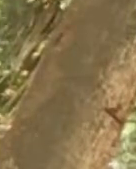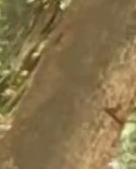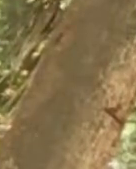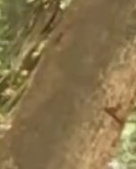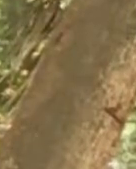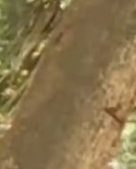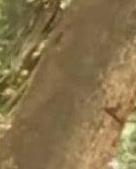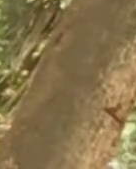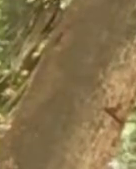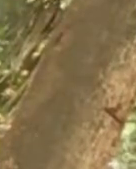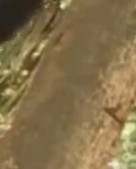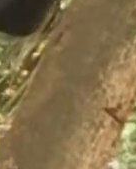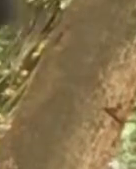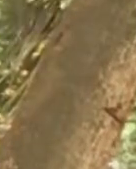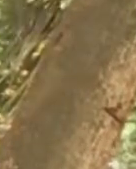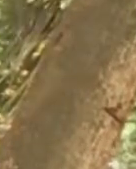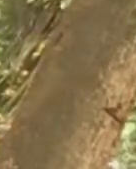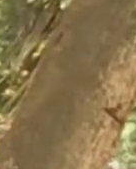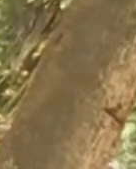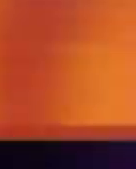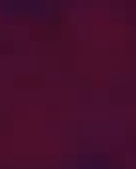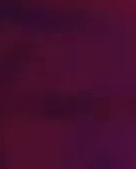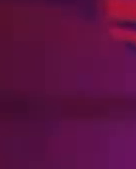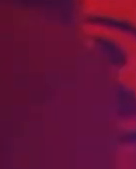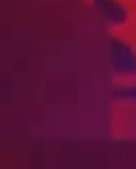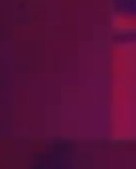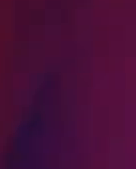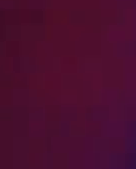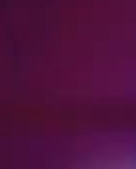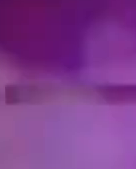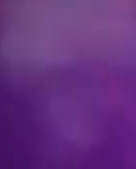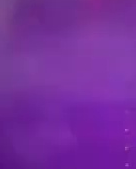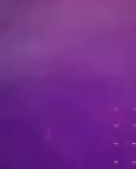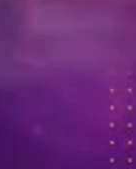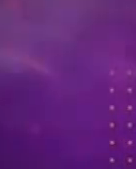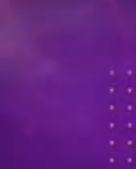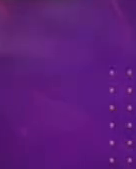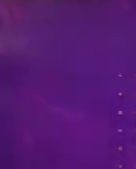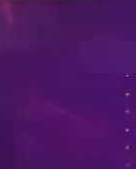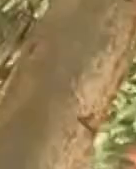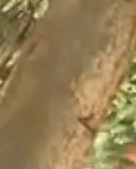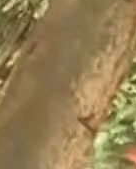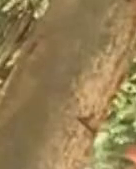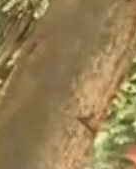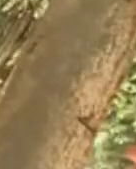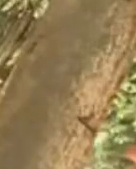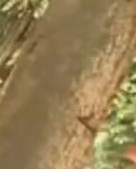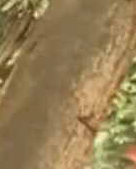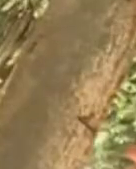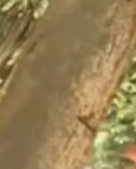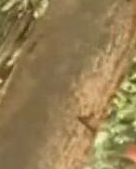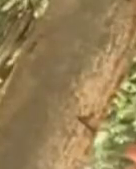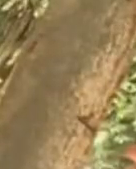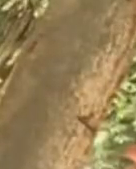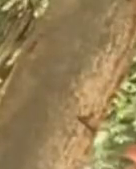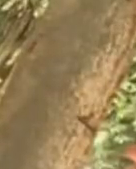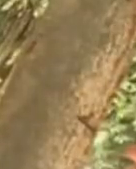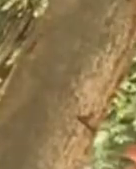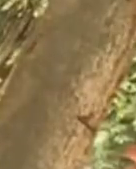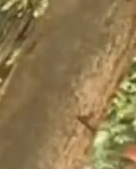is? Grapevine, baby. What you gotta do? Alright, we are kicking off the show